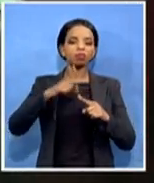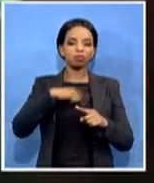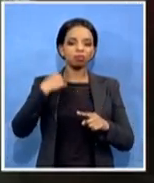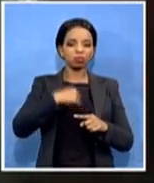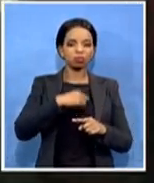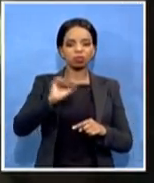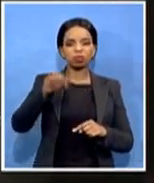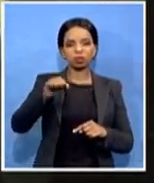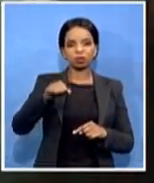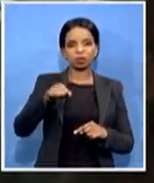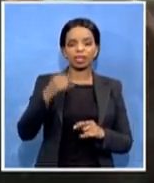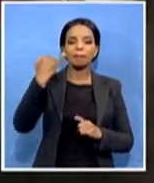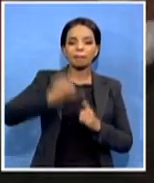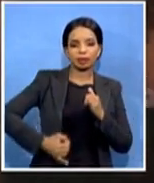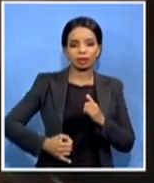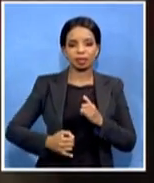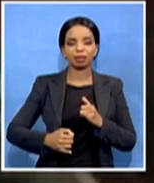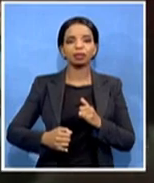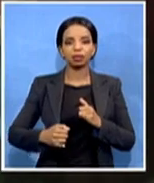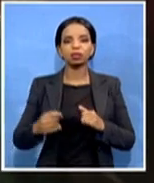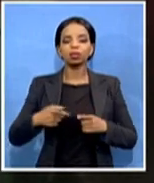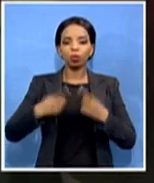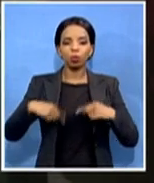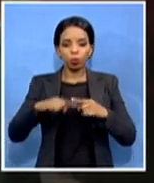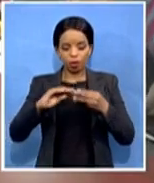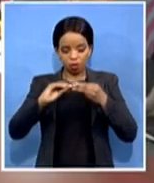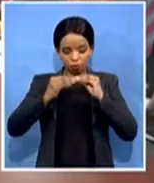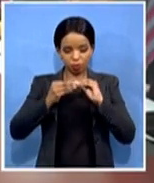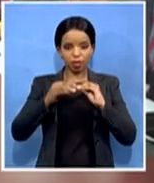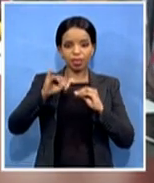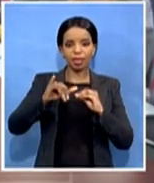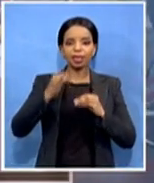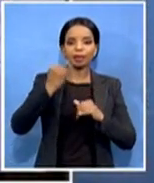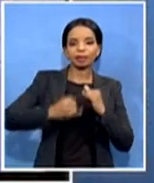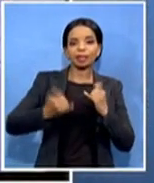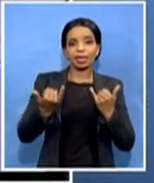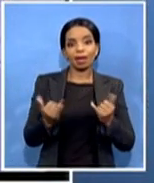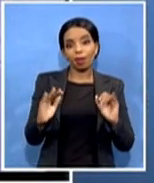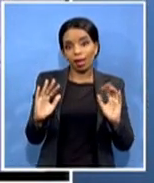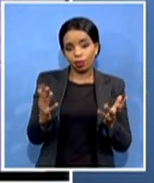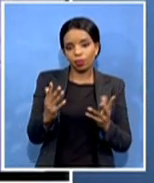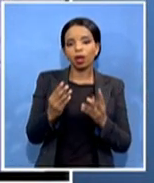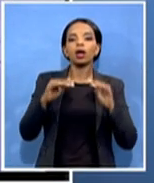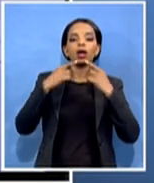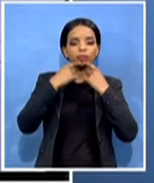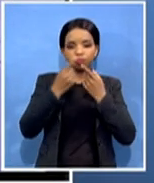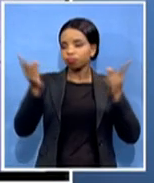we are correcting it. That is why the ANC has made publicly that undertaking that it will